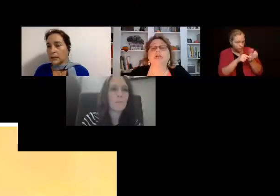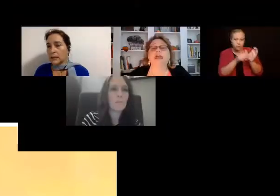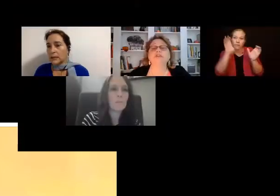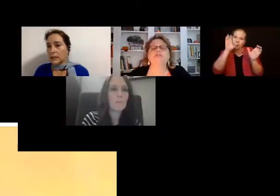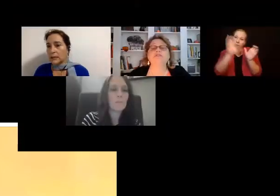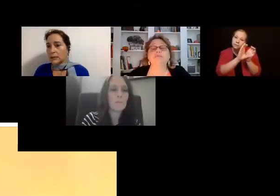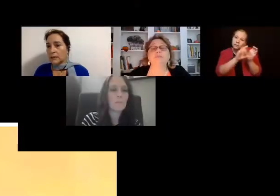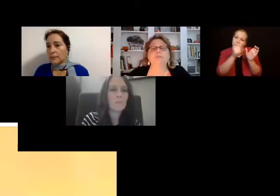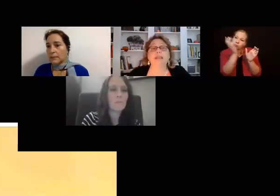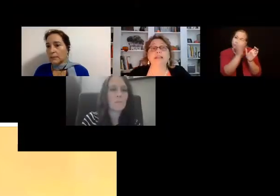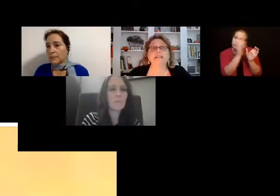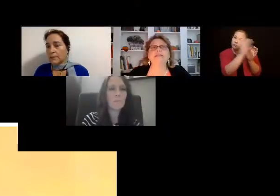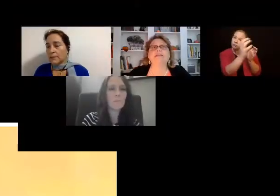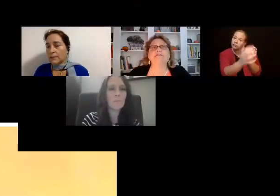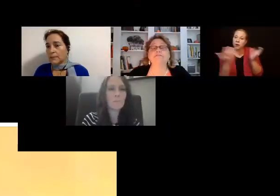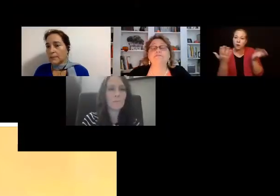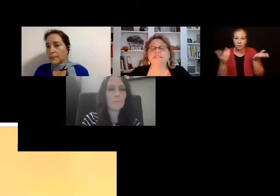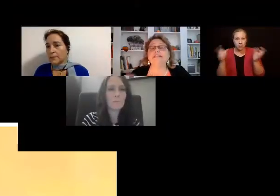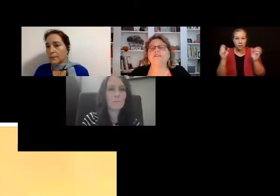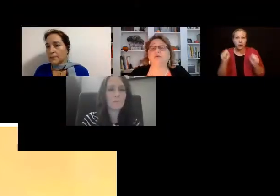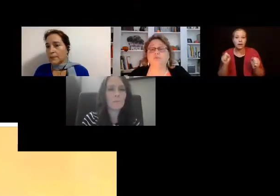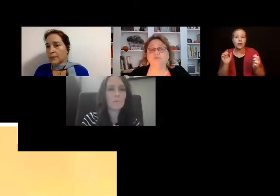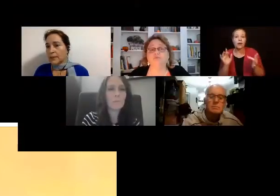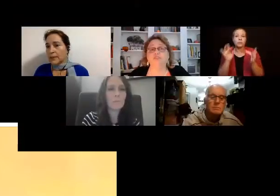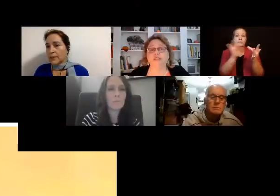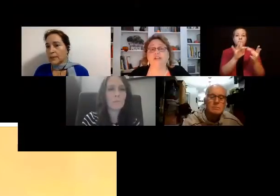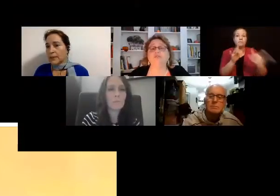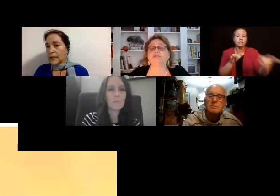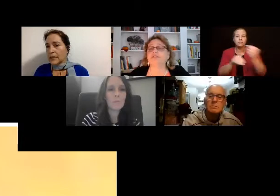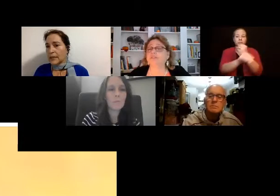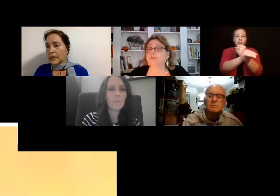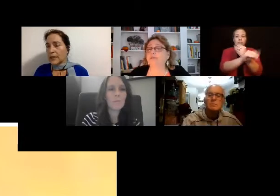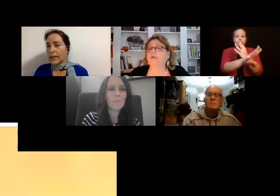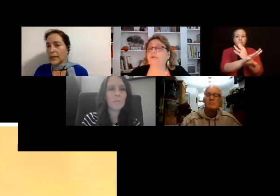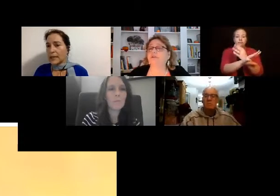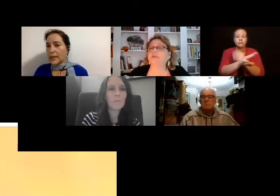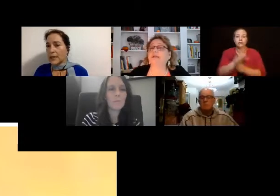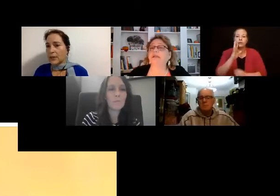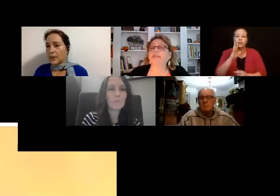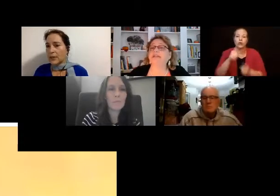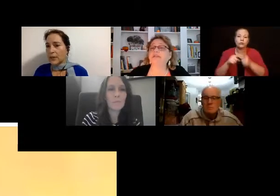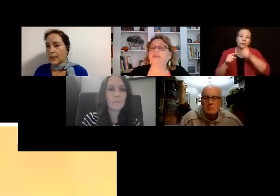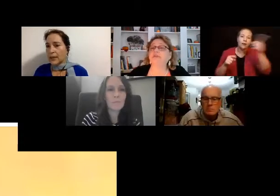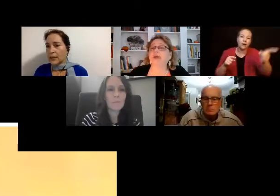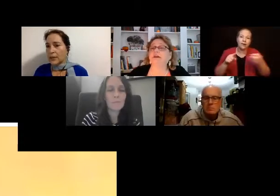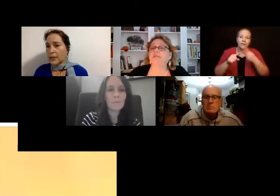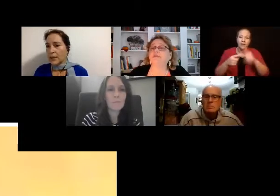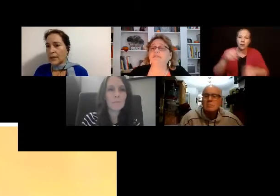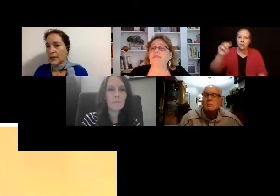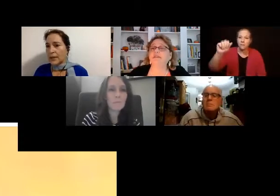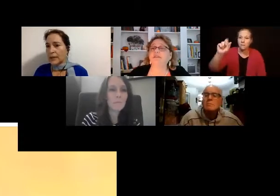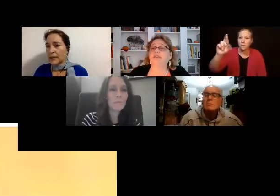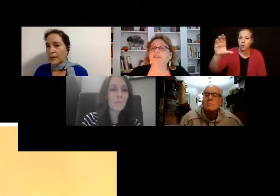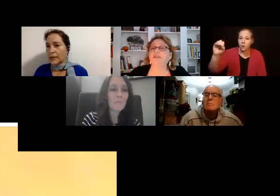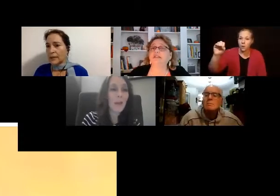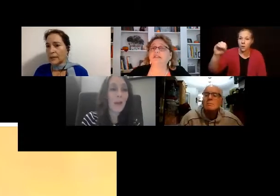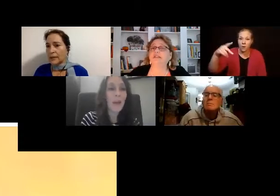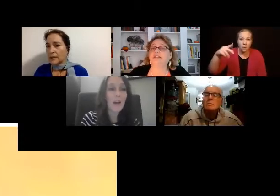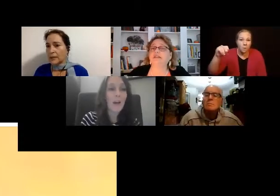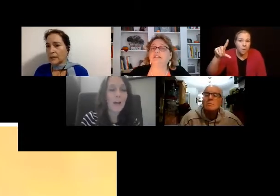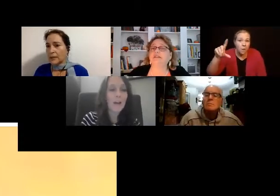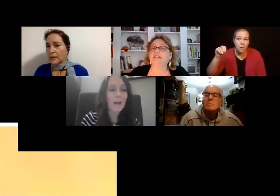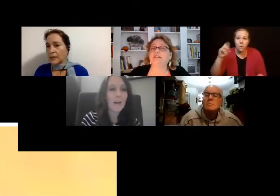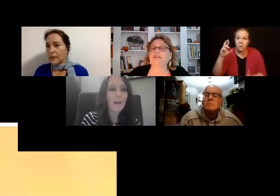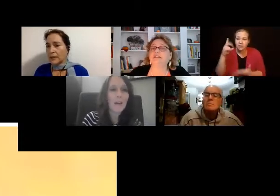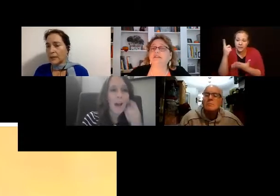and do some, at least physical videos to people. Emily, did you have something you